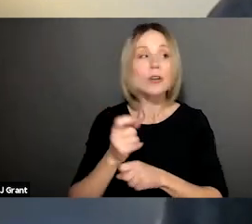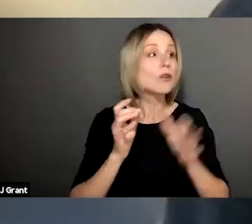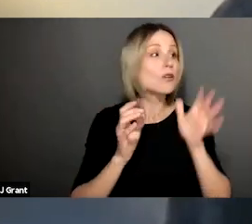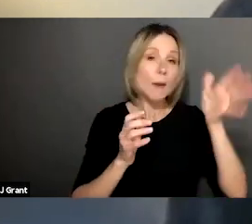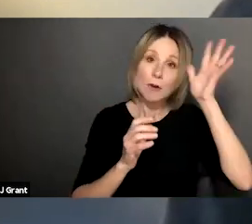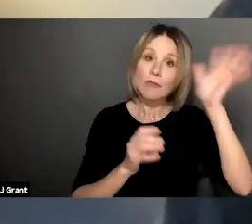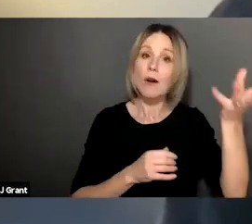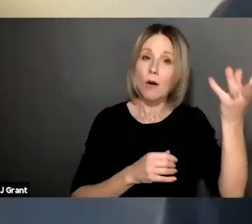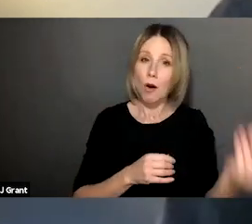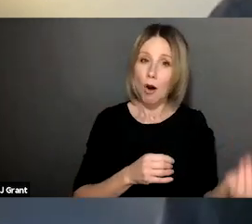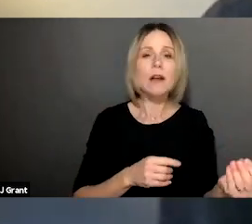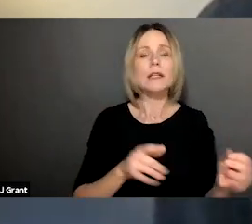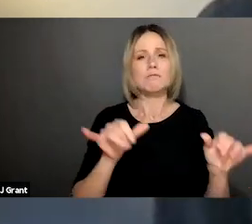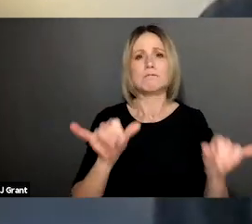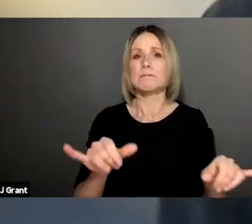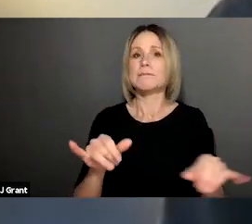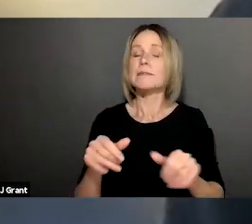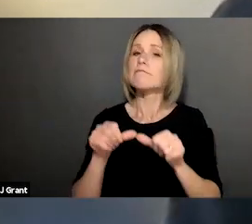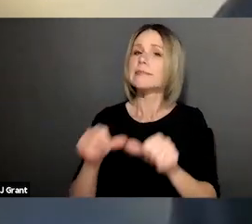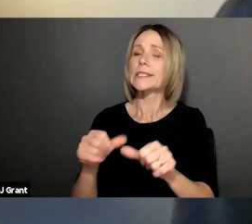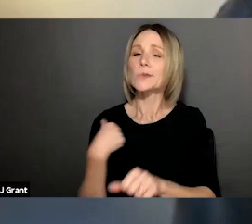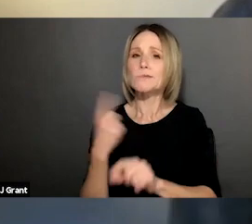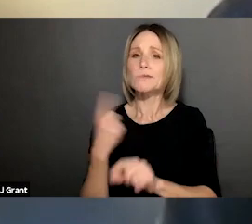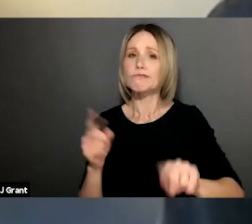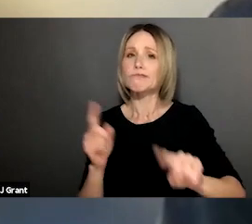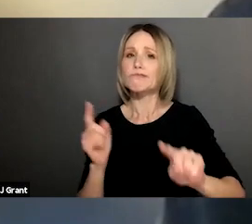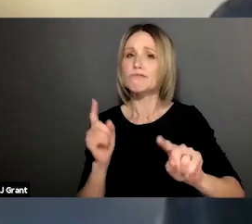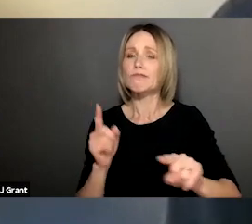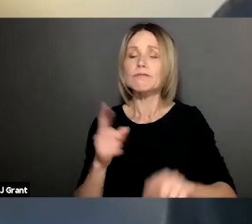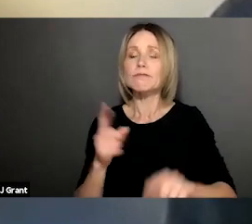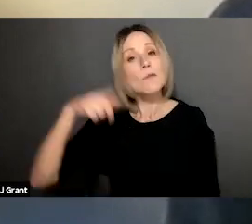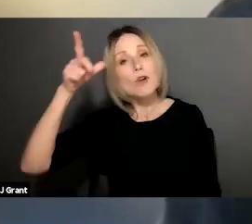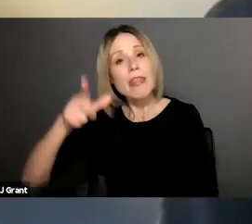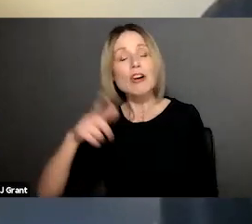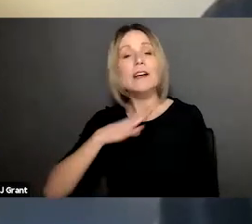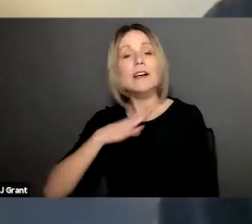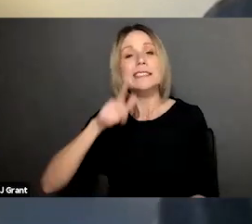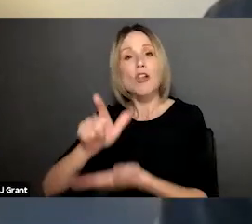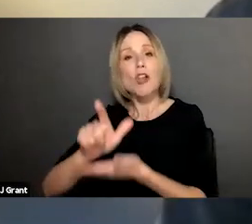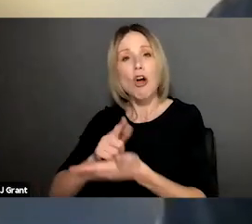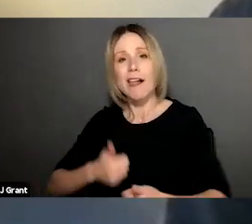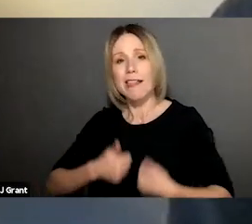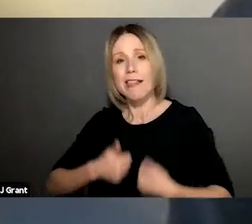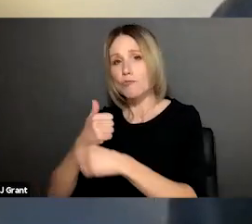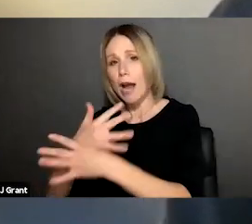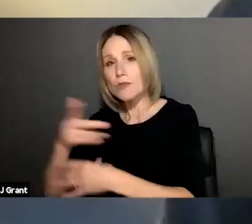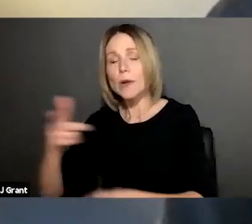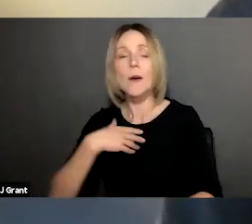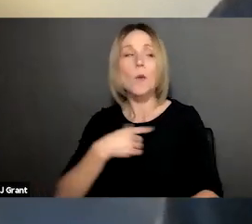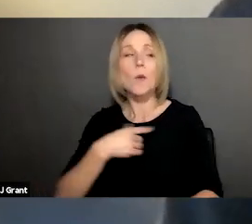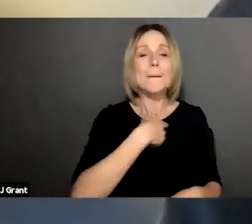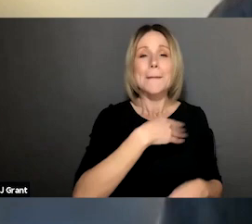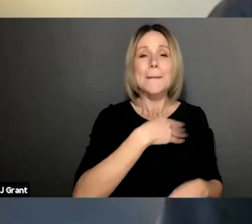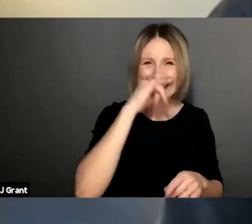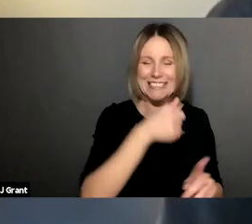deaths, and it continues today. I have a brother and a sister-in-law who live in Brunswick, and I have a child at College of the Atlantic in Bar